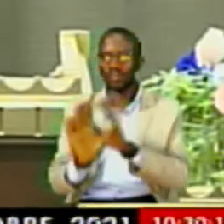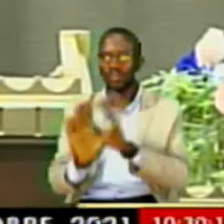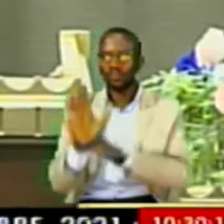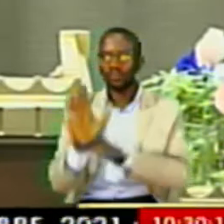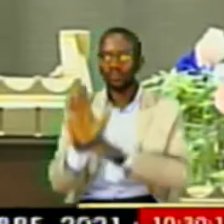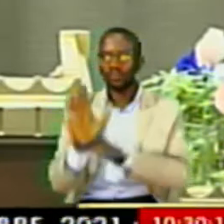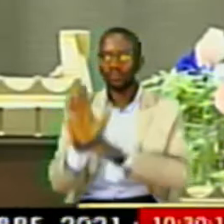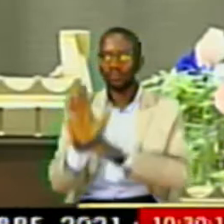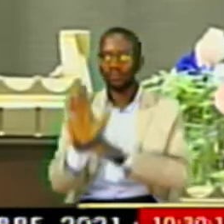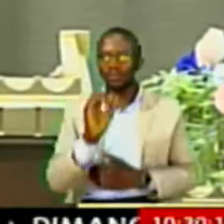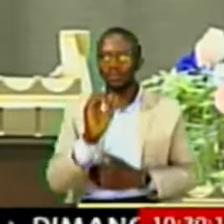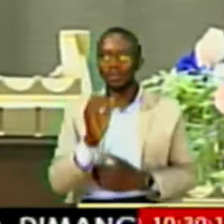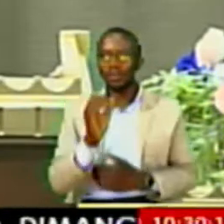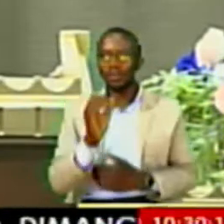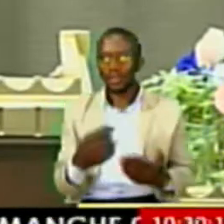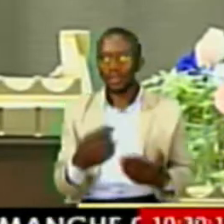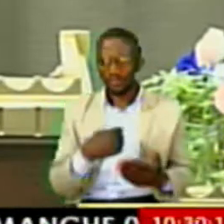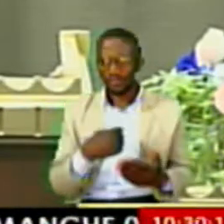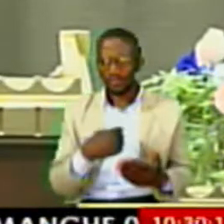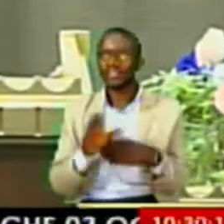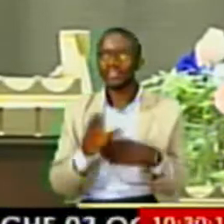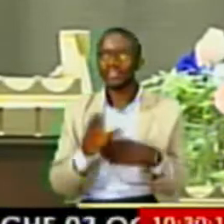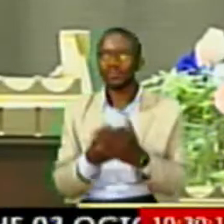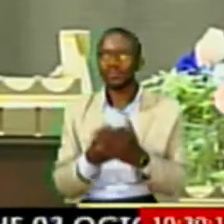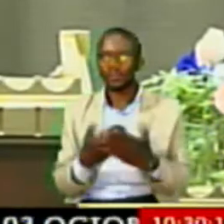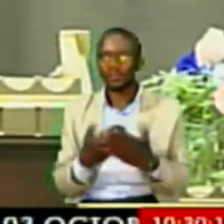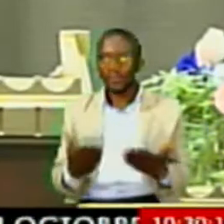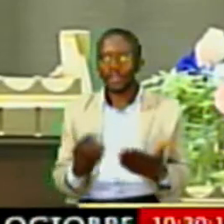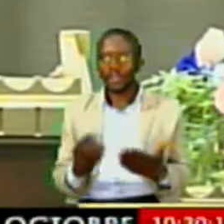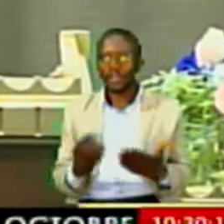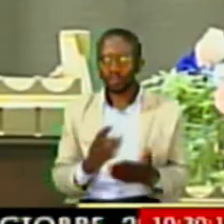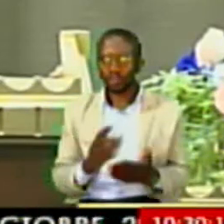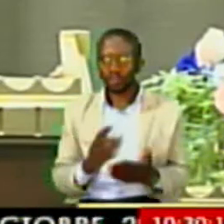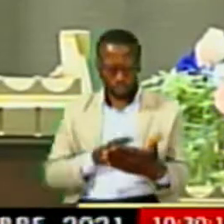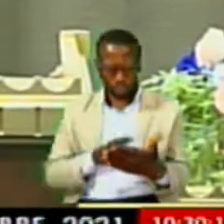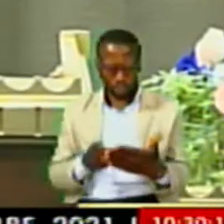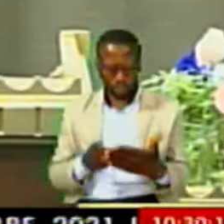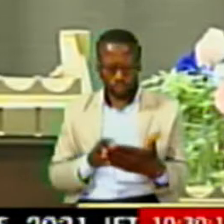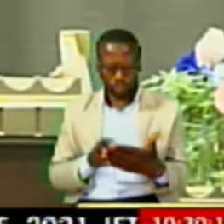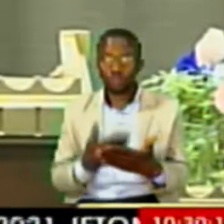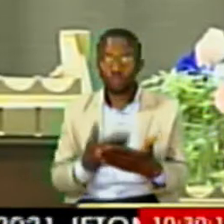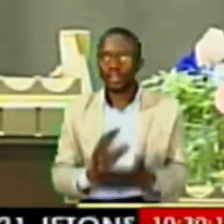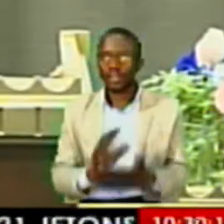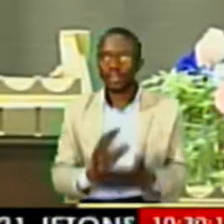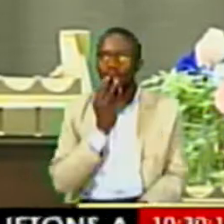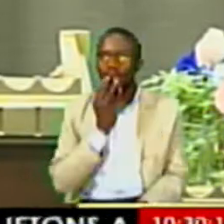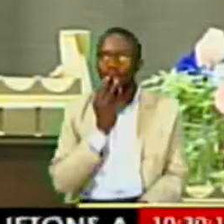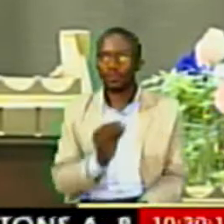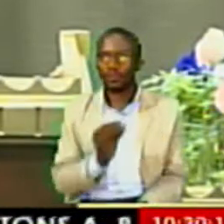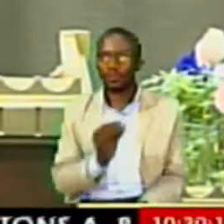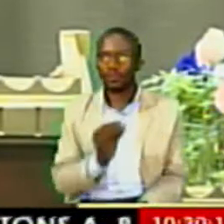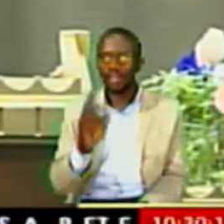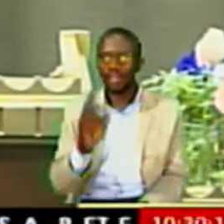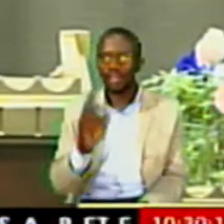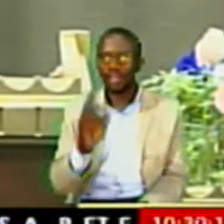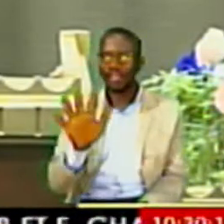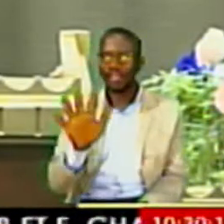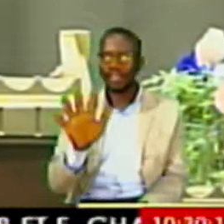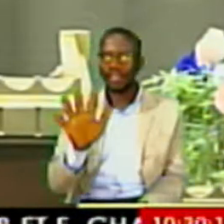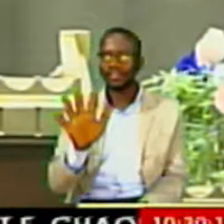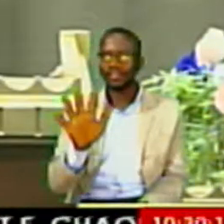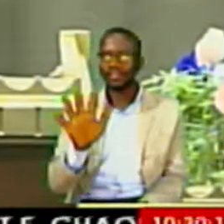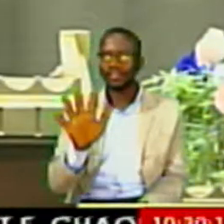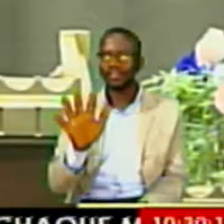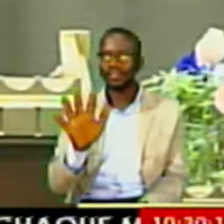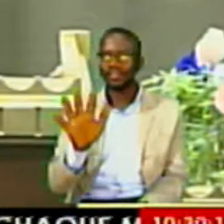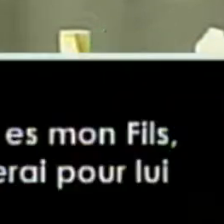J'ai tout dit. Maintenant, il faut voir. Lisons cela maintenant. I have said everything. Now let's read. Hébreux 1. Hebrews chapter 1. Verset 5. Verse 5.